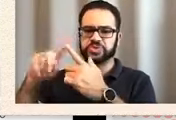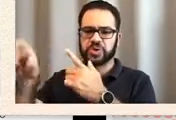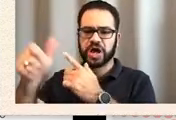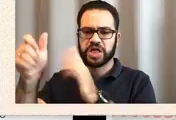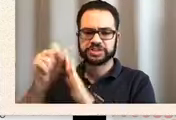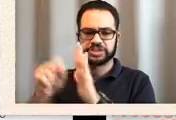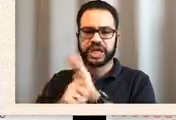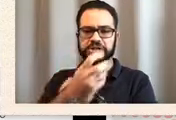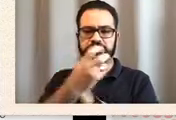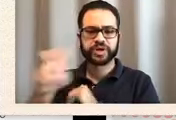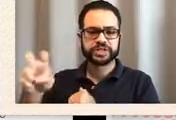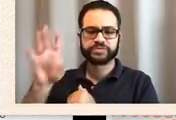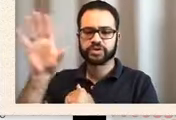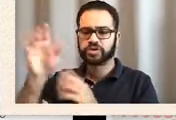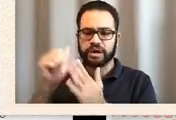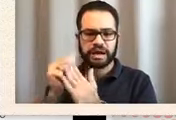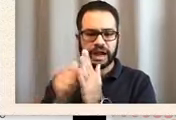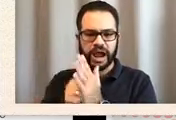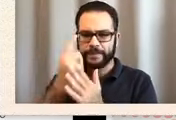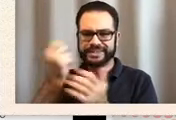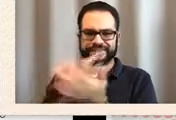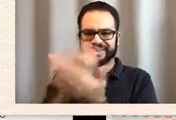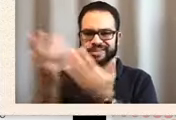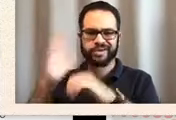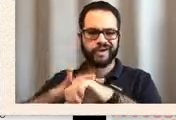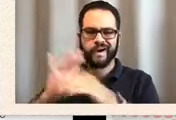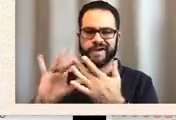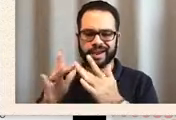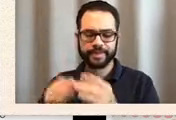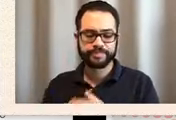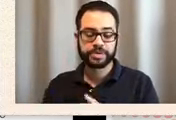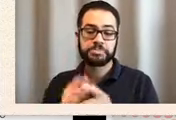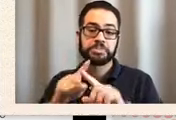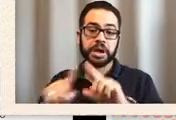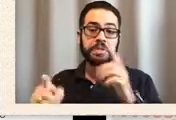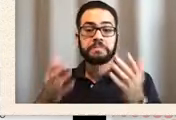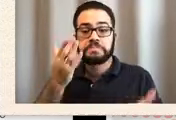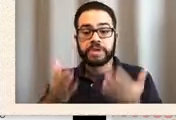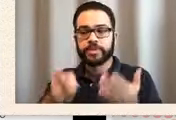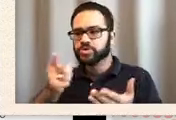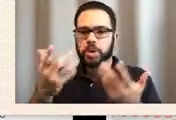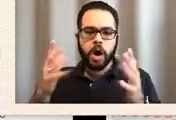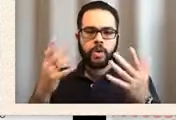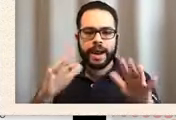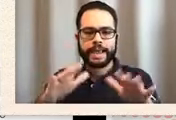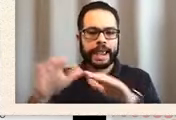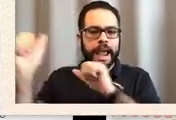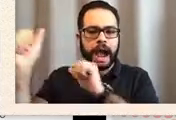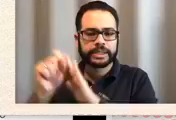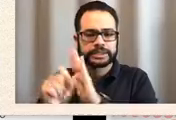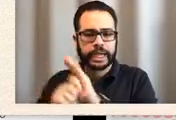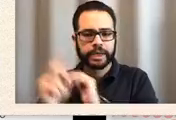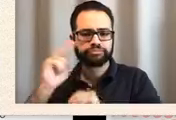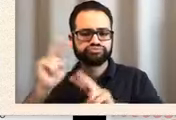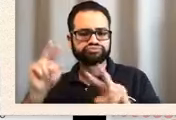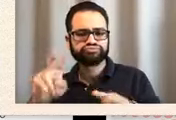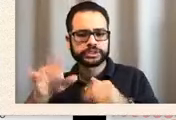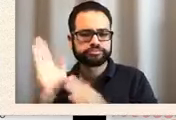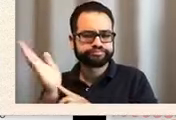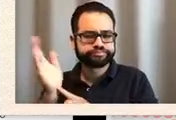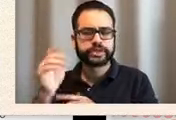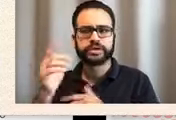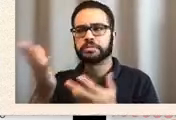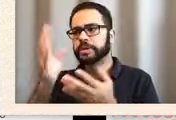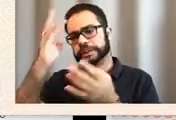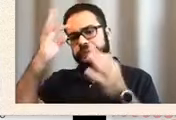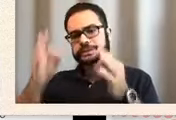you since it's done all online. But maybe you're either out of the state already and you're watching this, or maybe you decide to move out of the